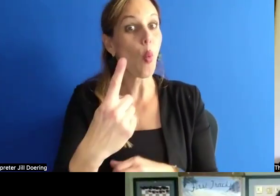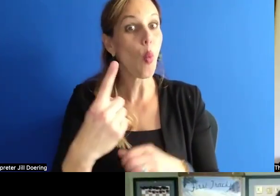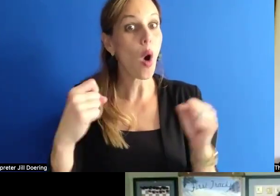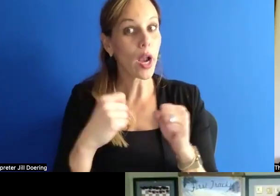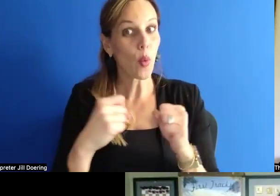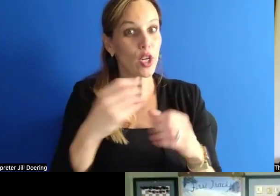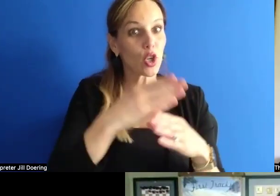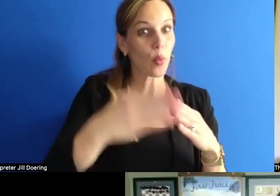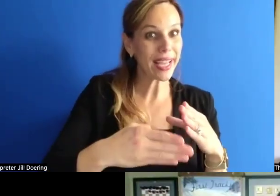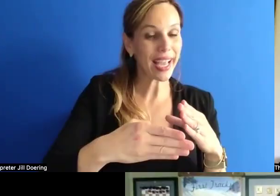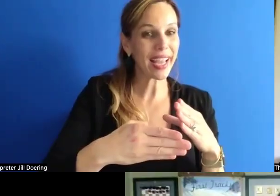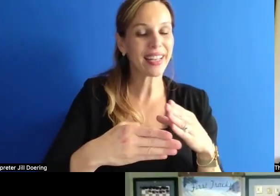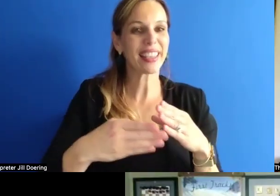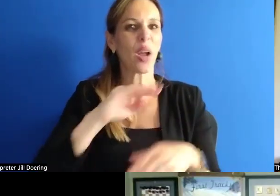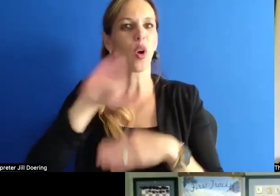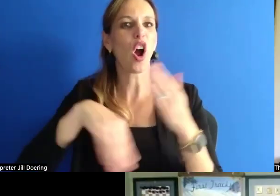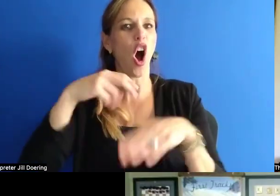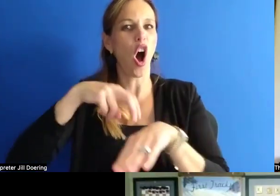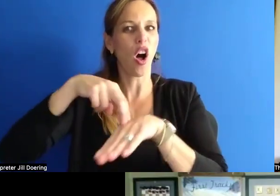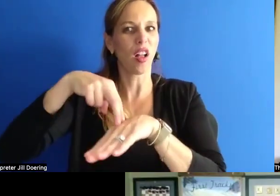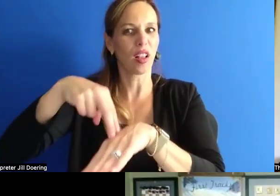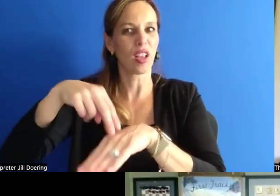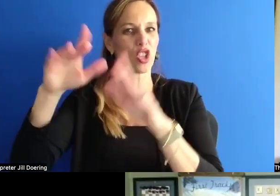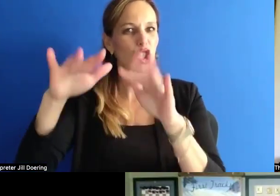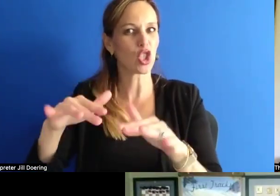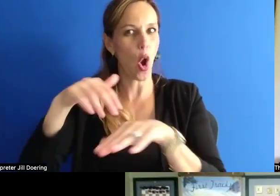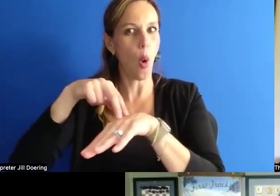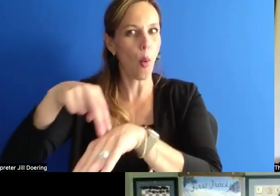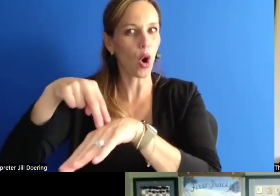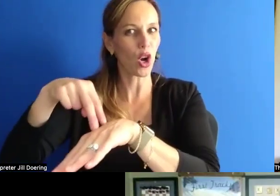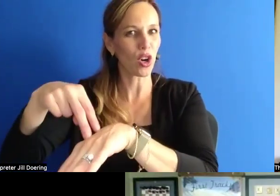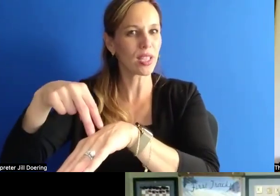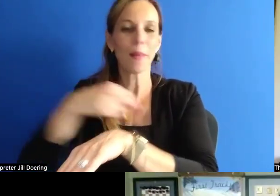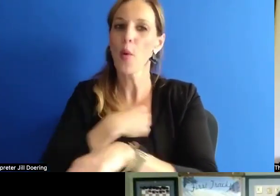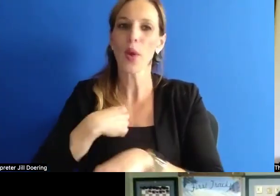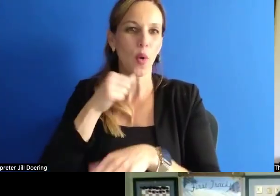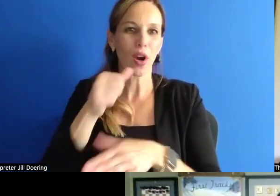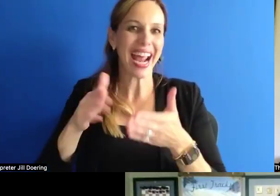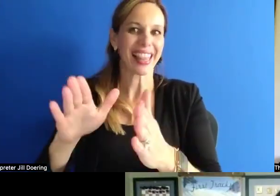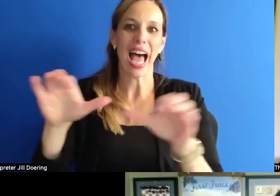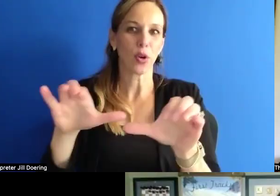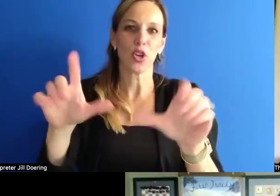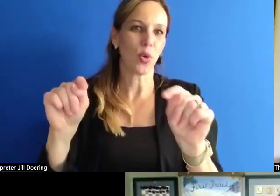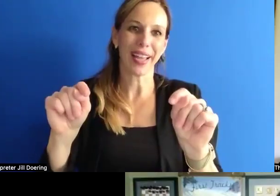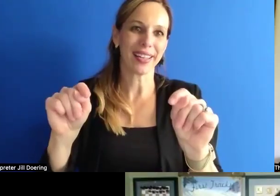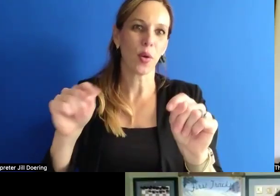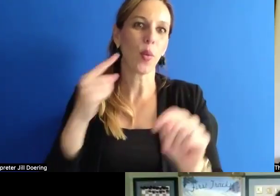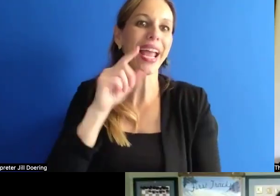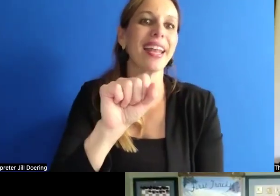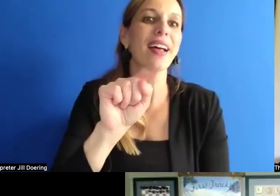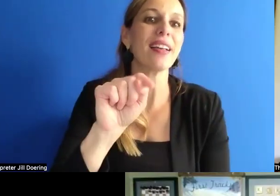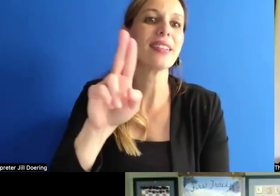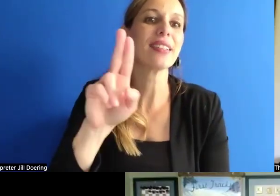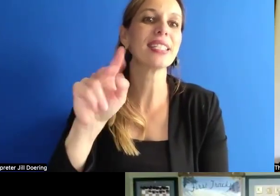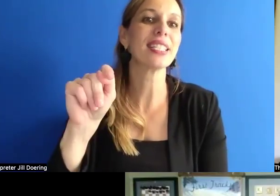Winter Wedding, they were all snowboarders, but we weren't allowed to do the snowboarding because we had stunt doubles. It would just, like, with the